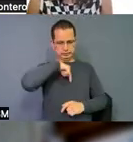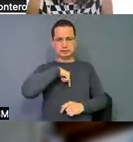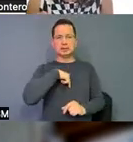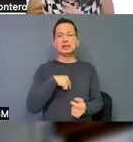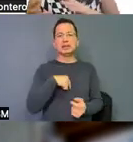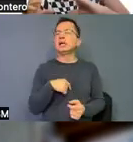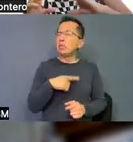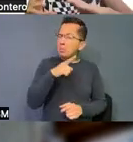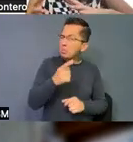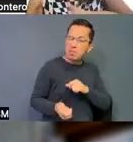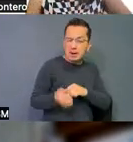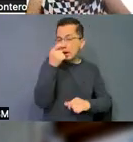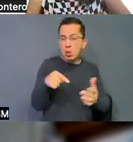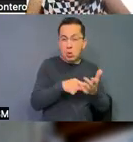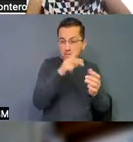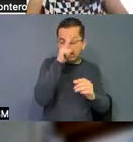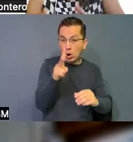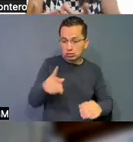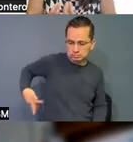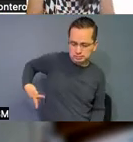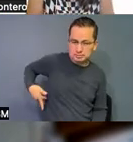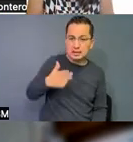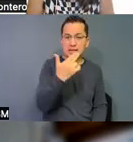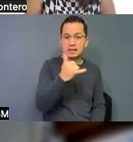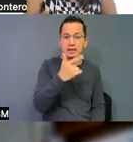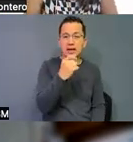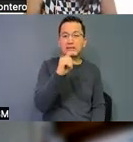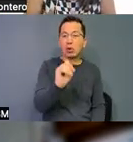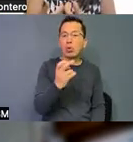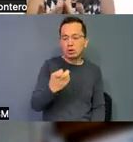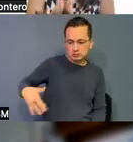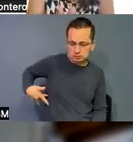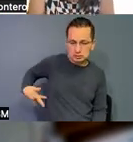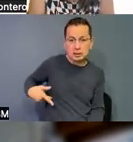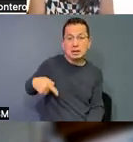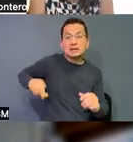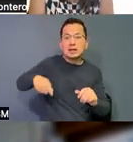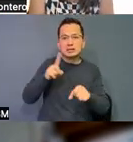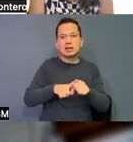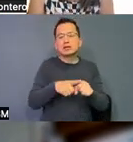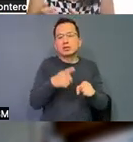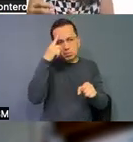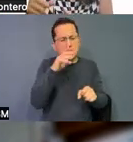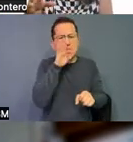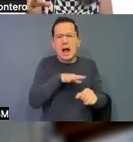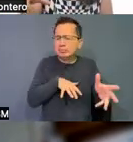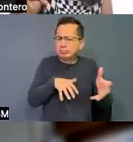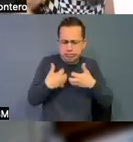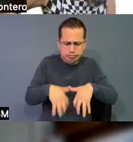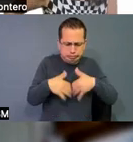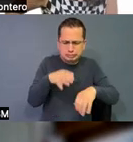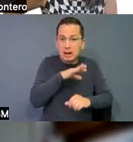liver, because the liver is requested to produce ATP so that you have energy to protect yourself. So this is the